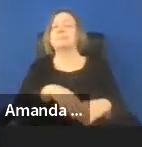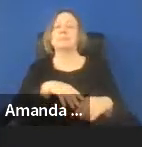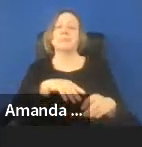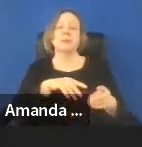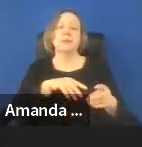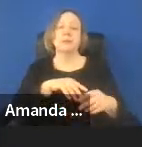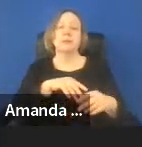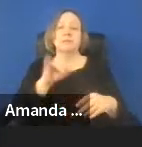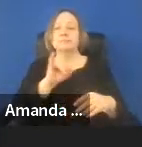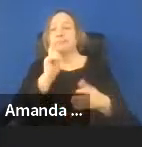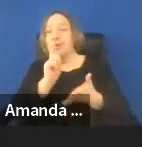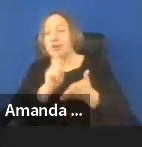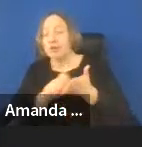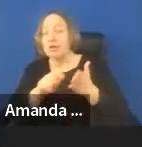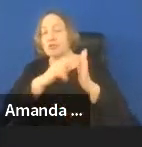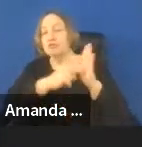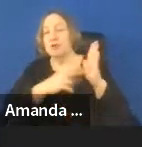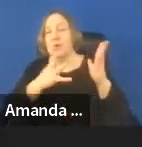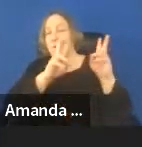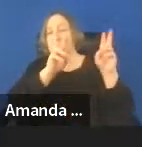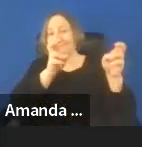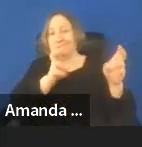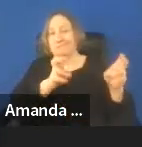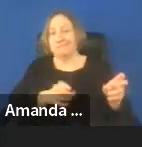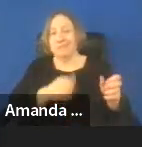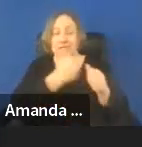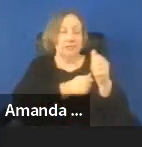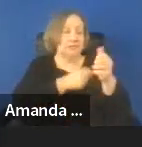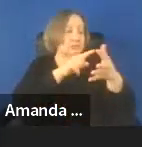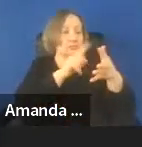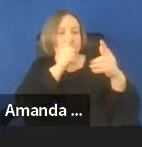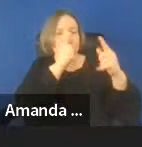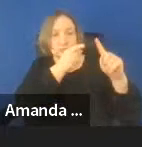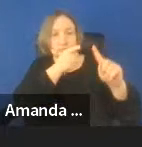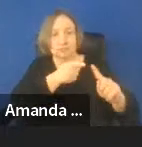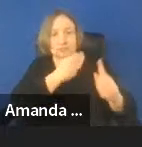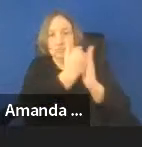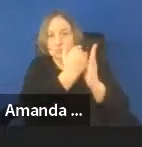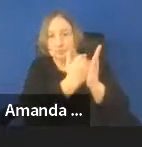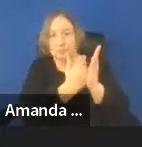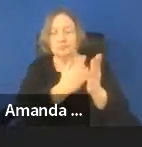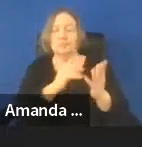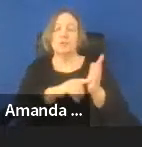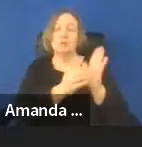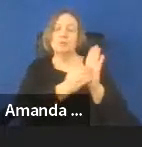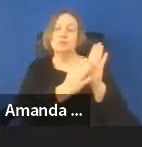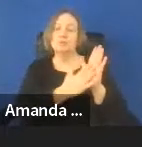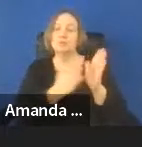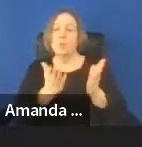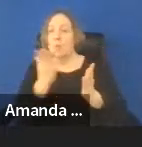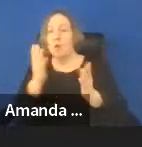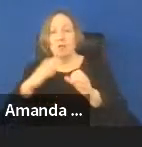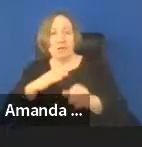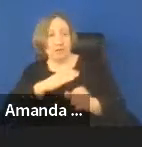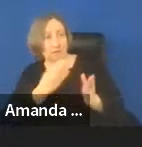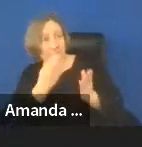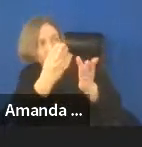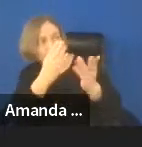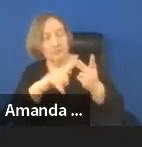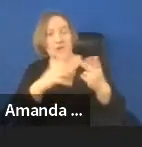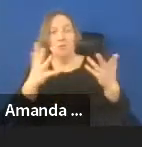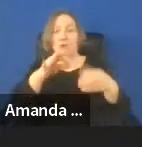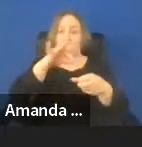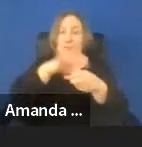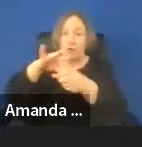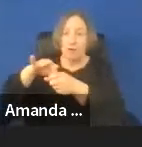is responsible for reading the titles of agenda items, for recording the motions made by council and the votes